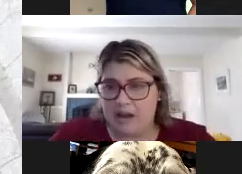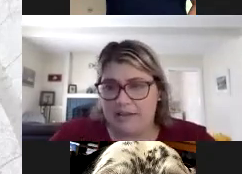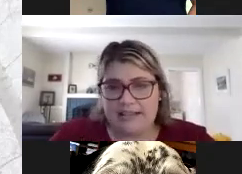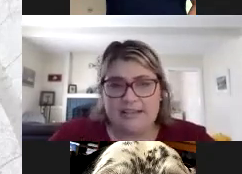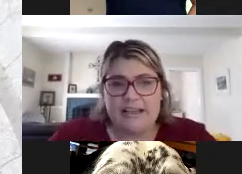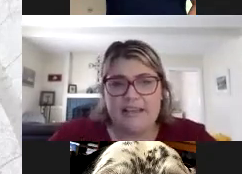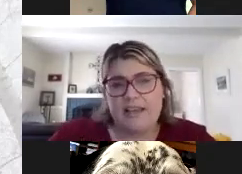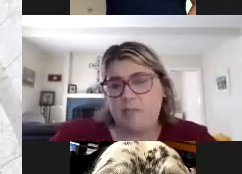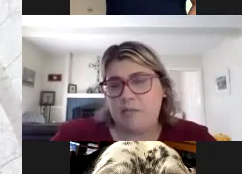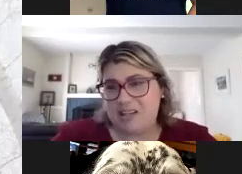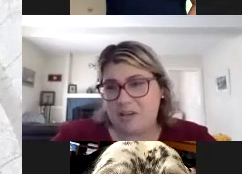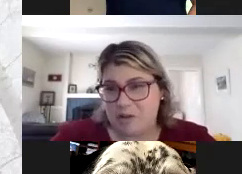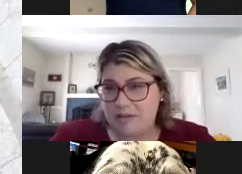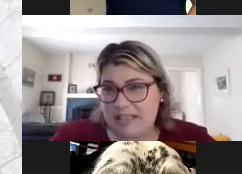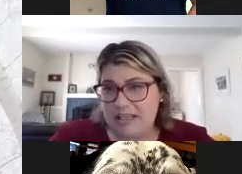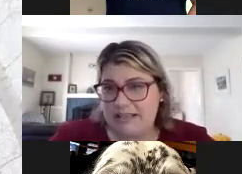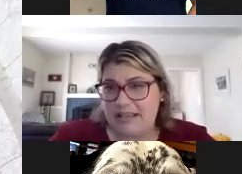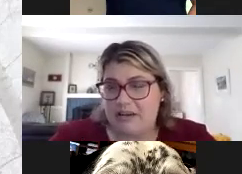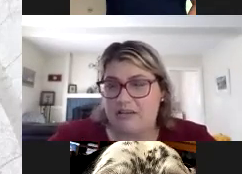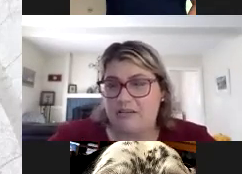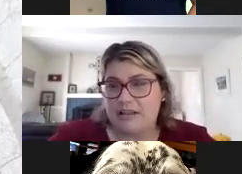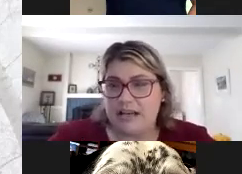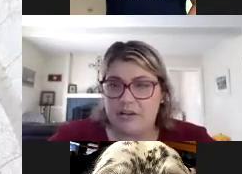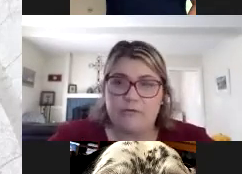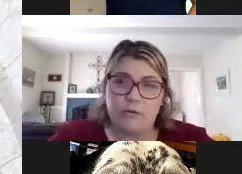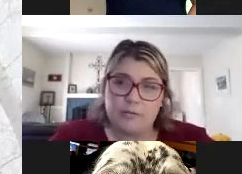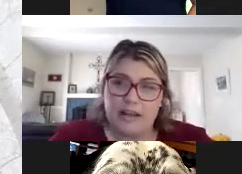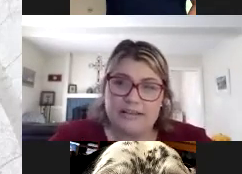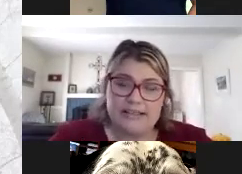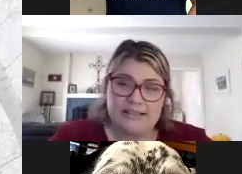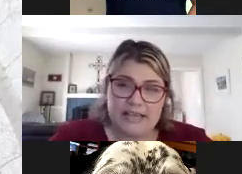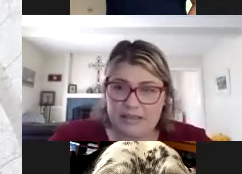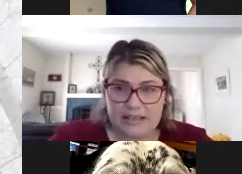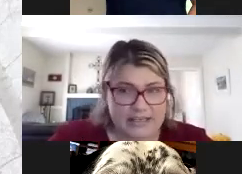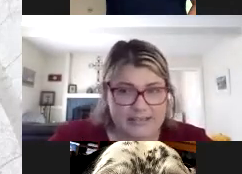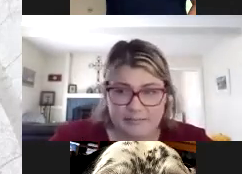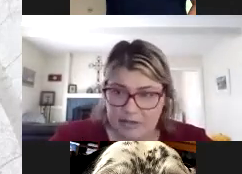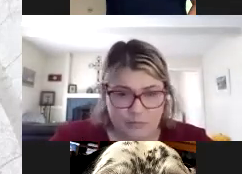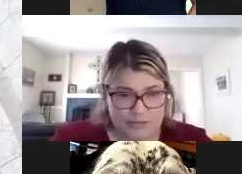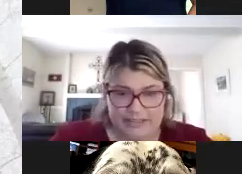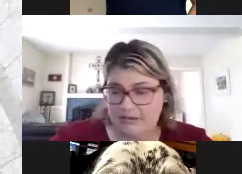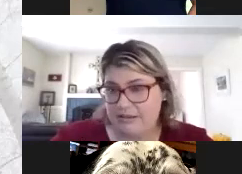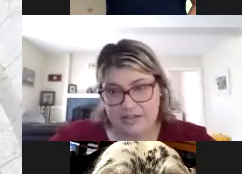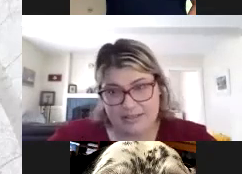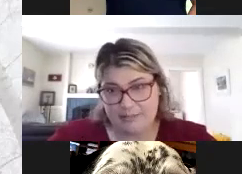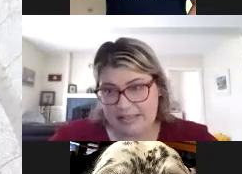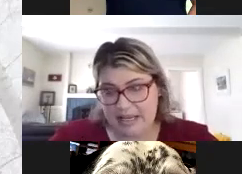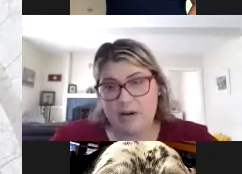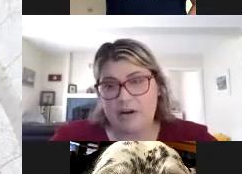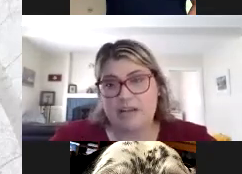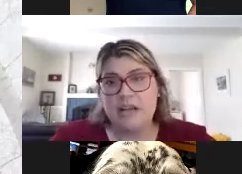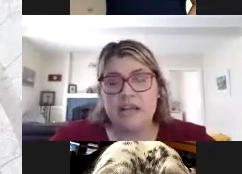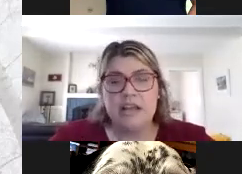domestic policies. And then American diplomacy is kind of their foreign policy statement. It is much more detailed than just simply